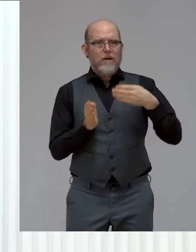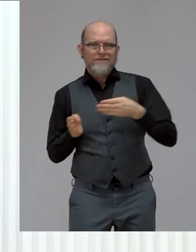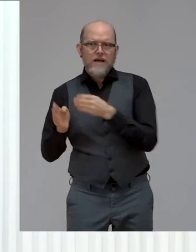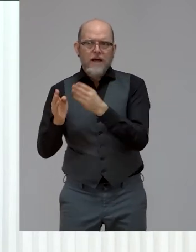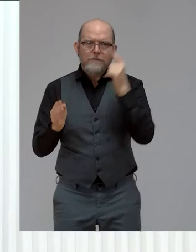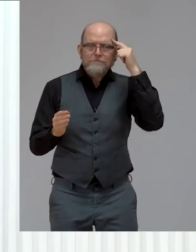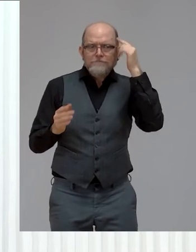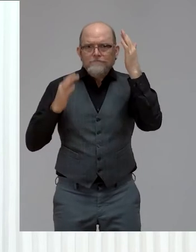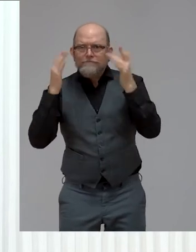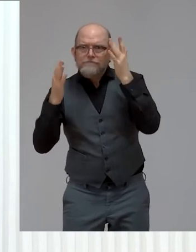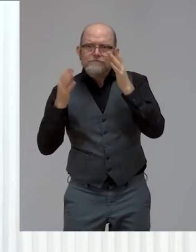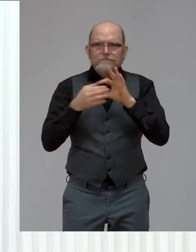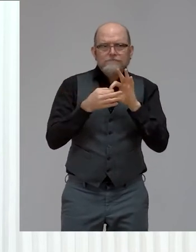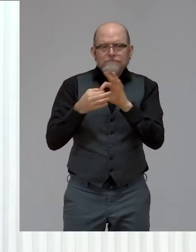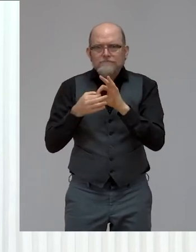totally.